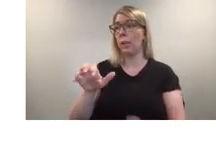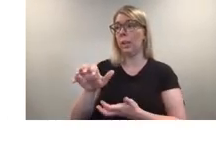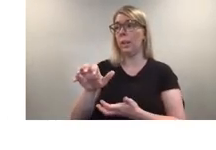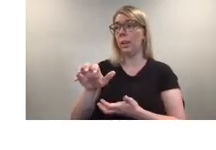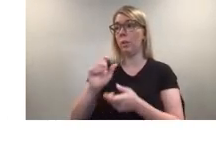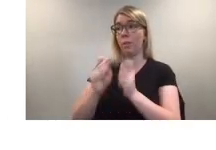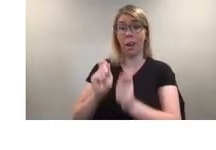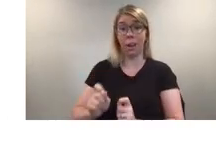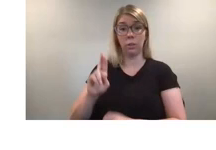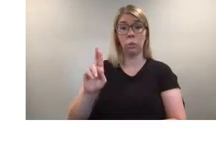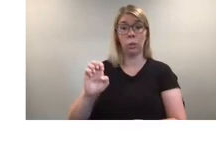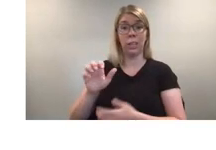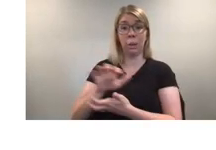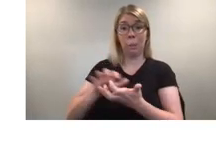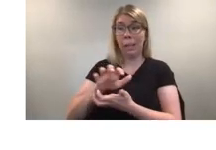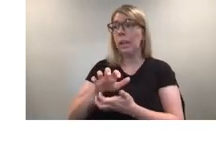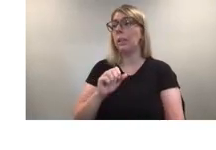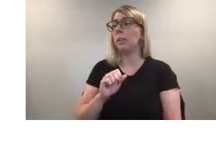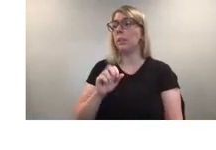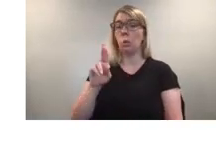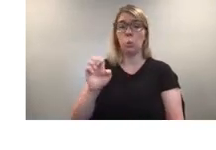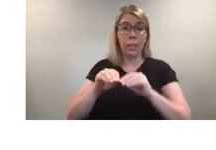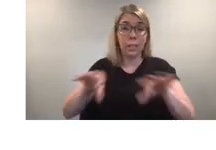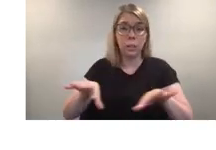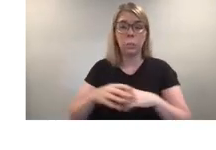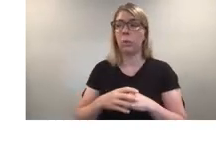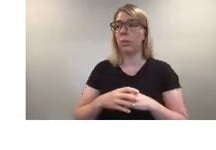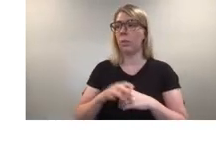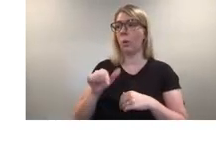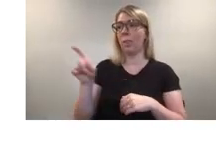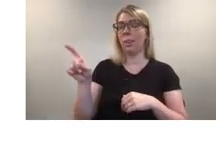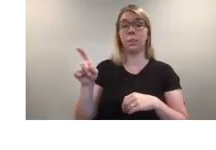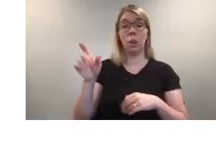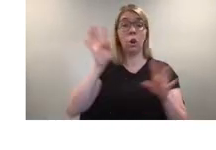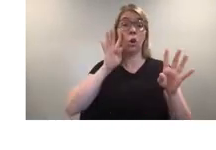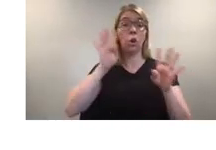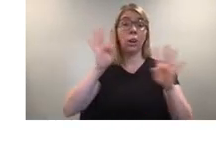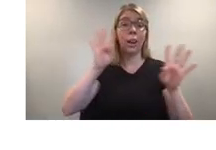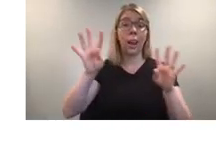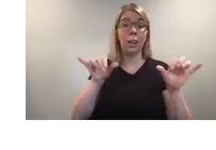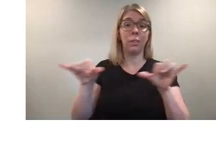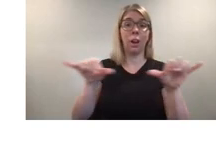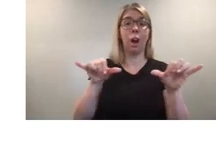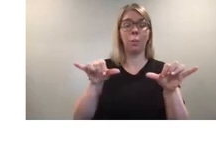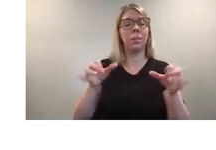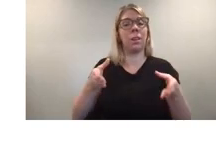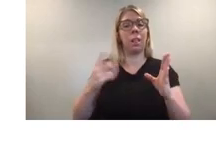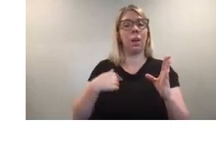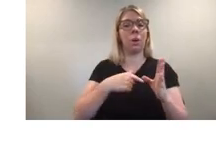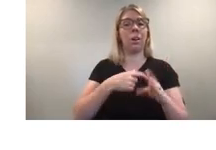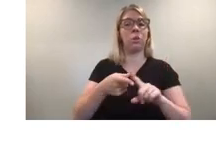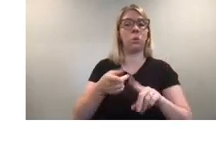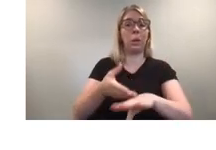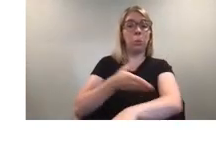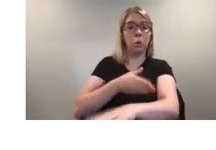them. In other words, Creative Commons grants us the ability to update content, customize content, and improve content.